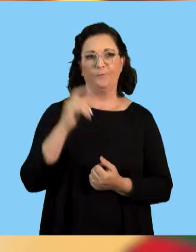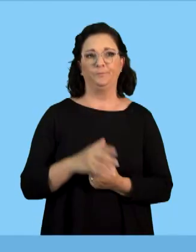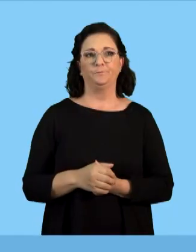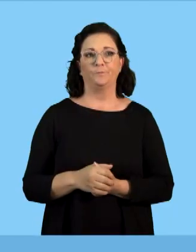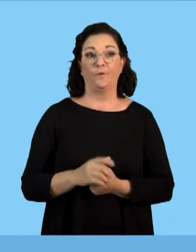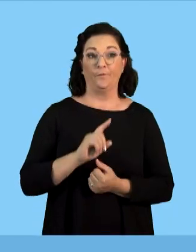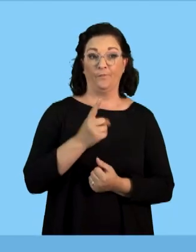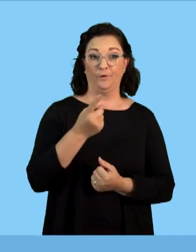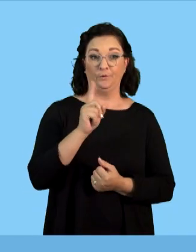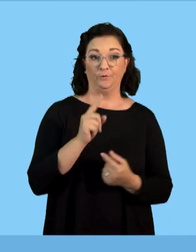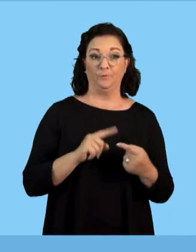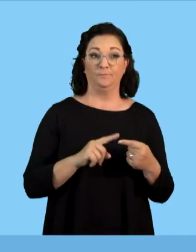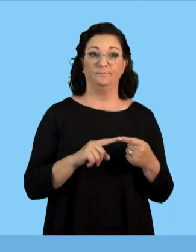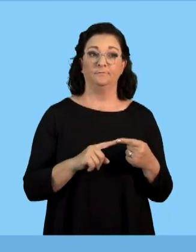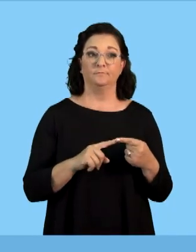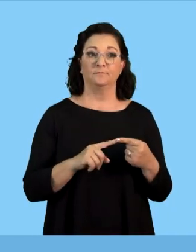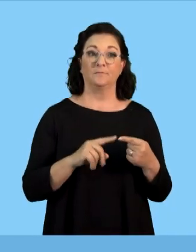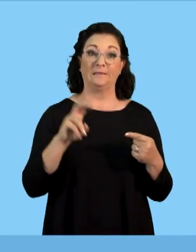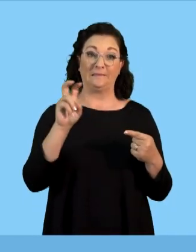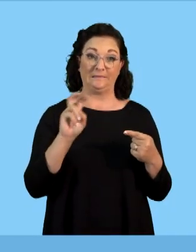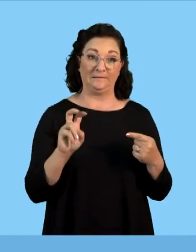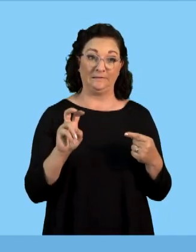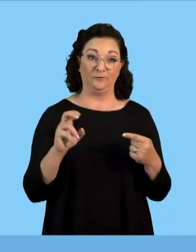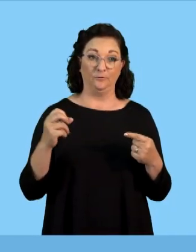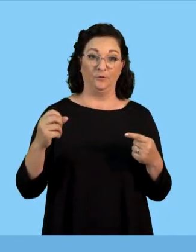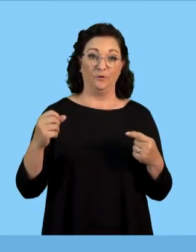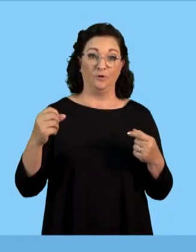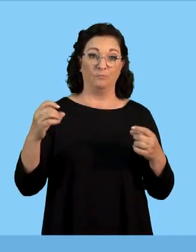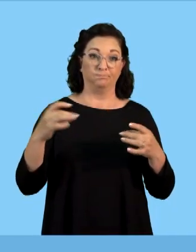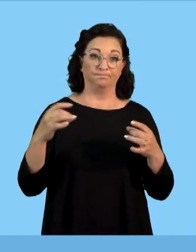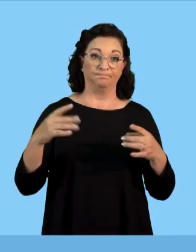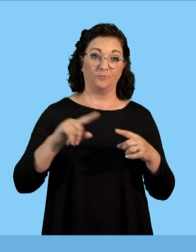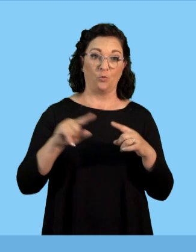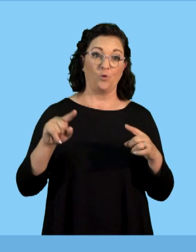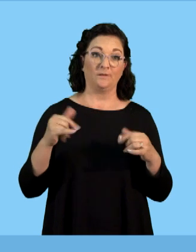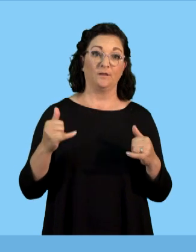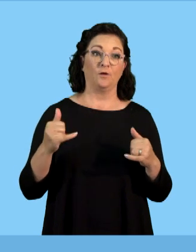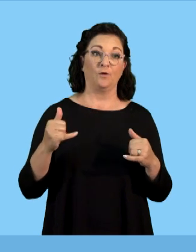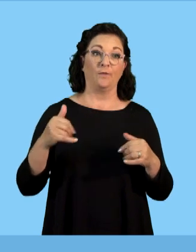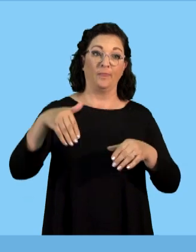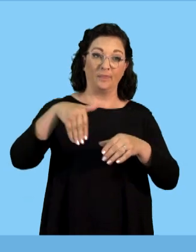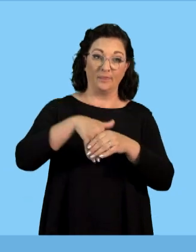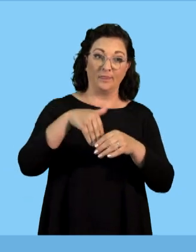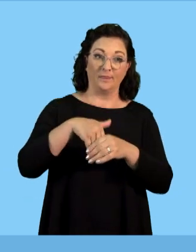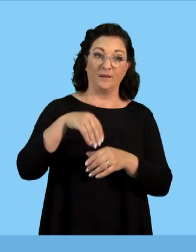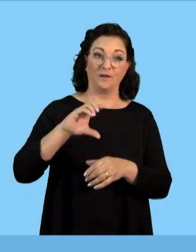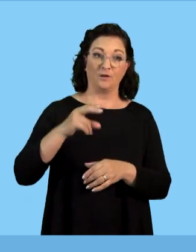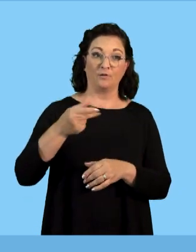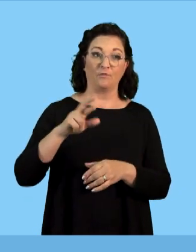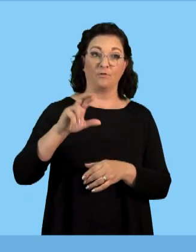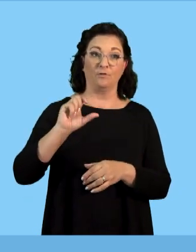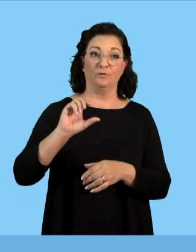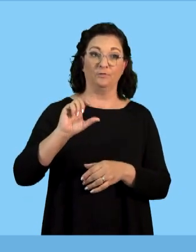now. Firstly, you should already know that an electric current is the movement of charge in a closed conducting